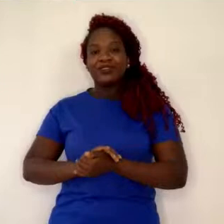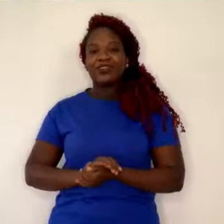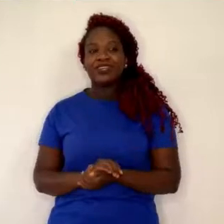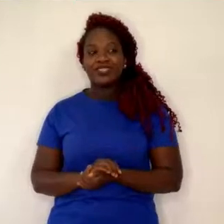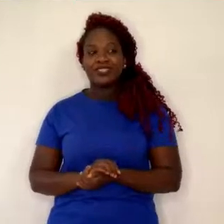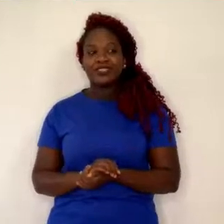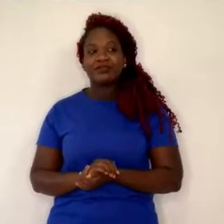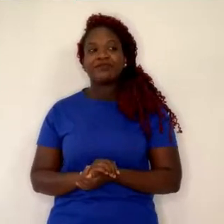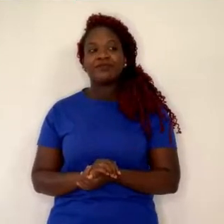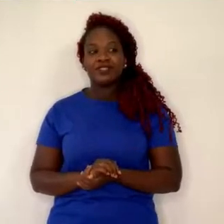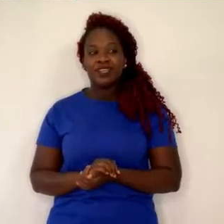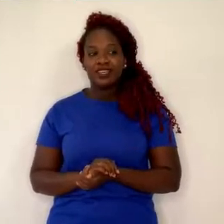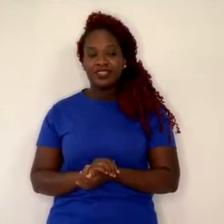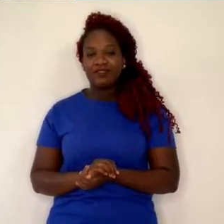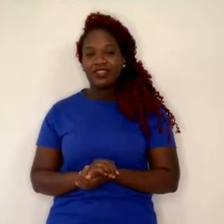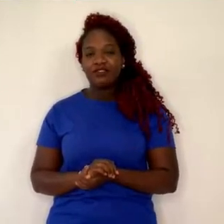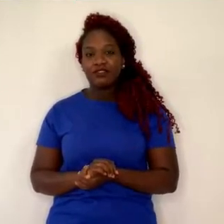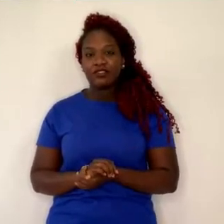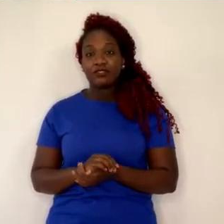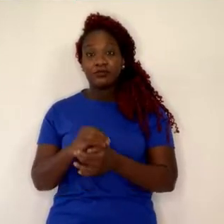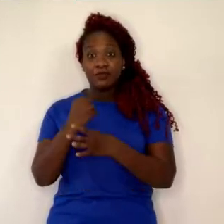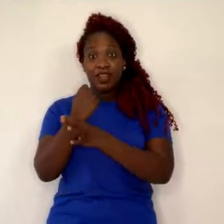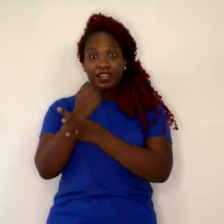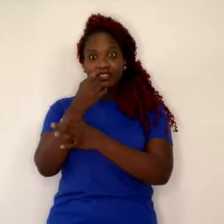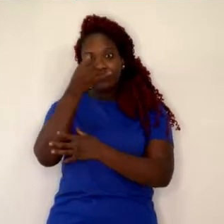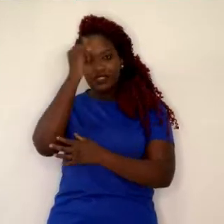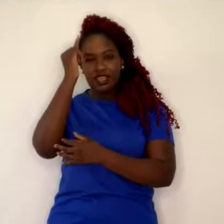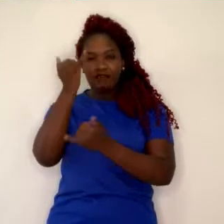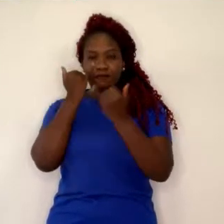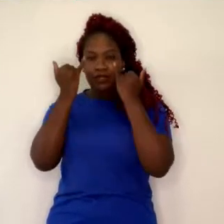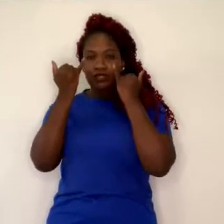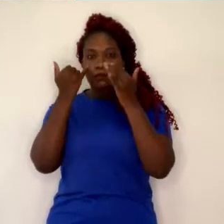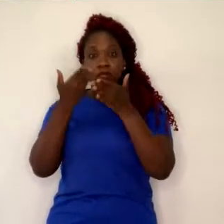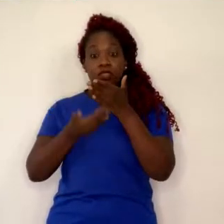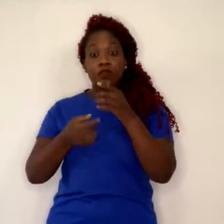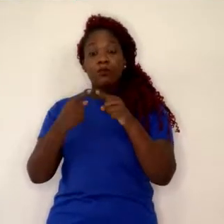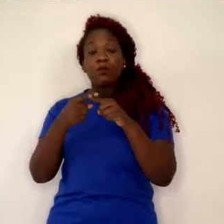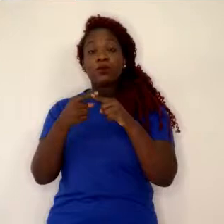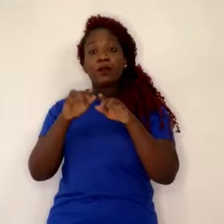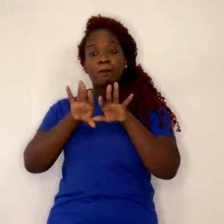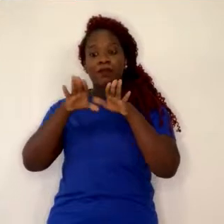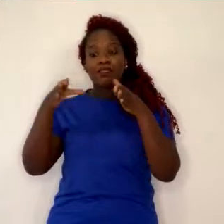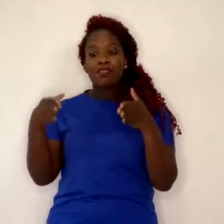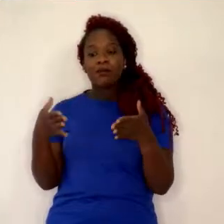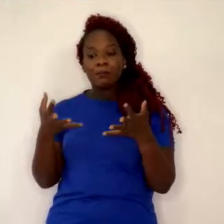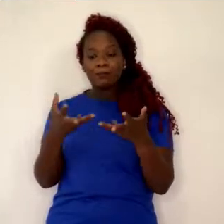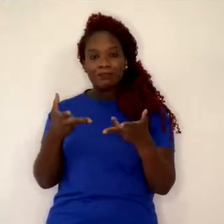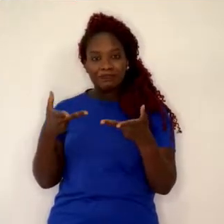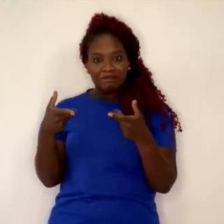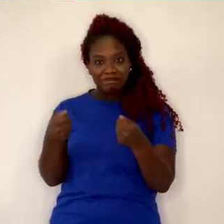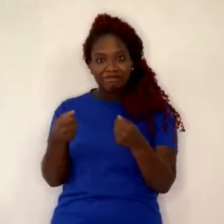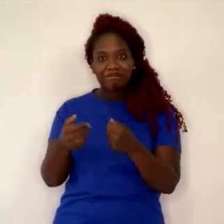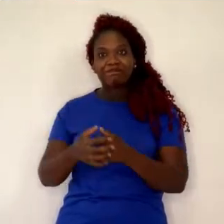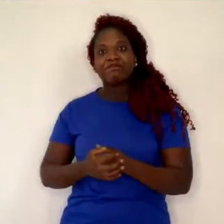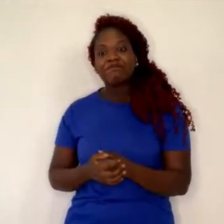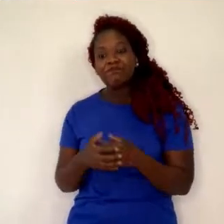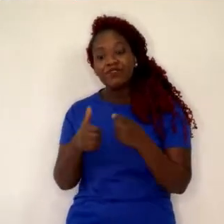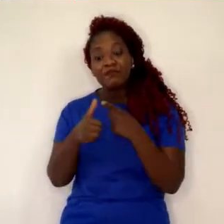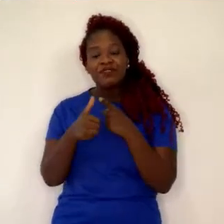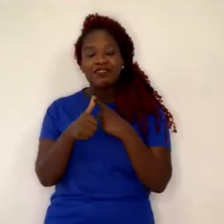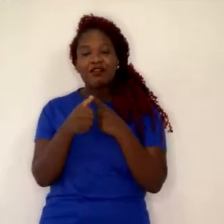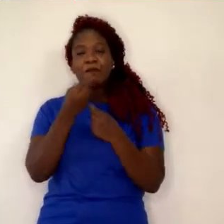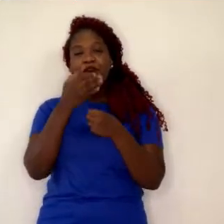I lost my dot. So I just want to make sure that I follow the